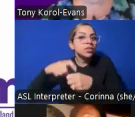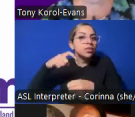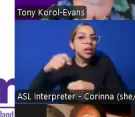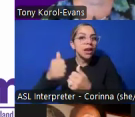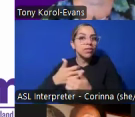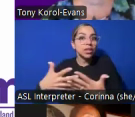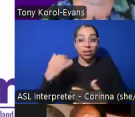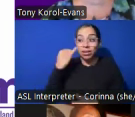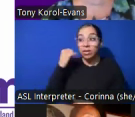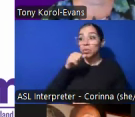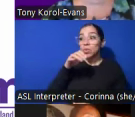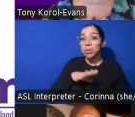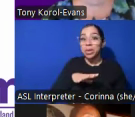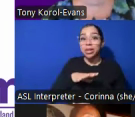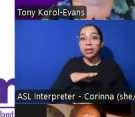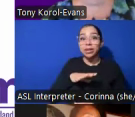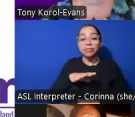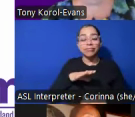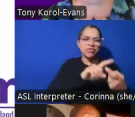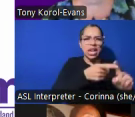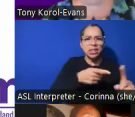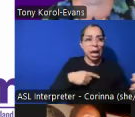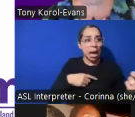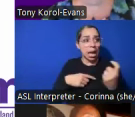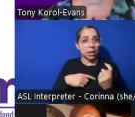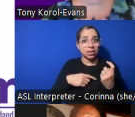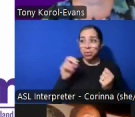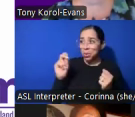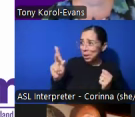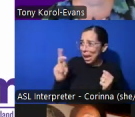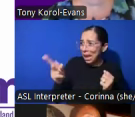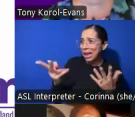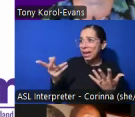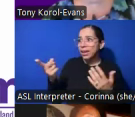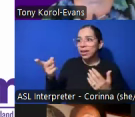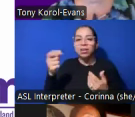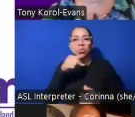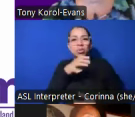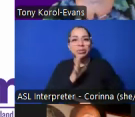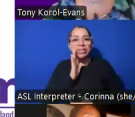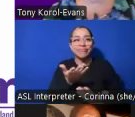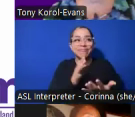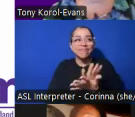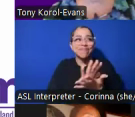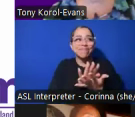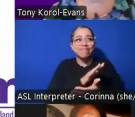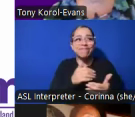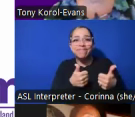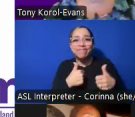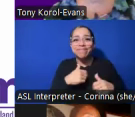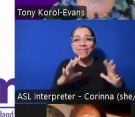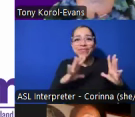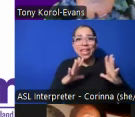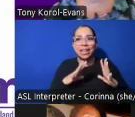had to basically say, yeah, I'm fine, because otherwise he would know. And